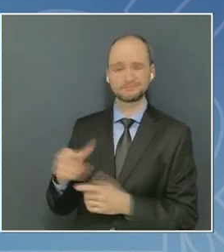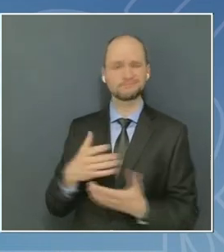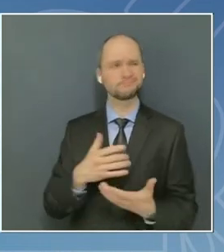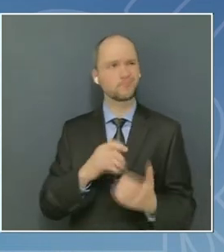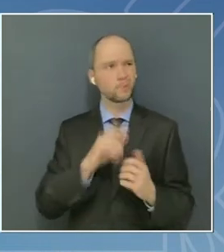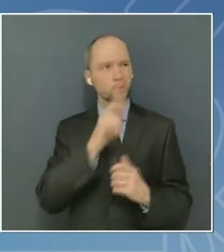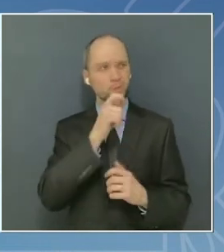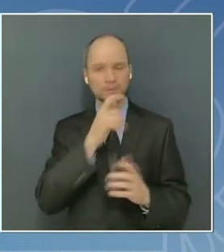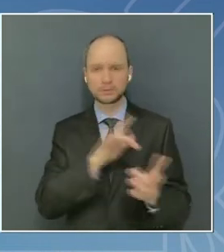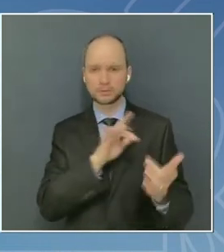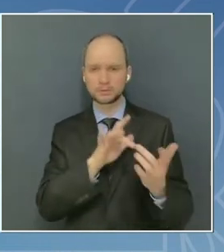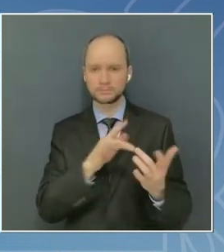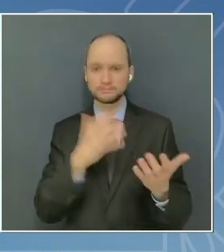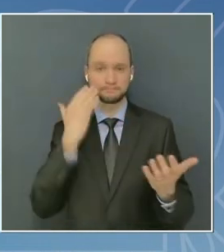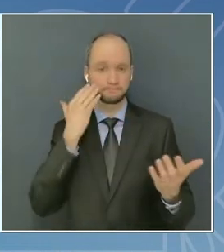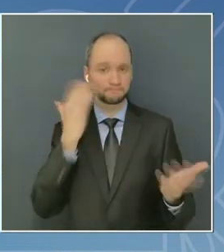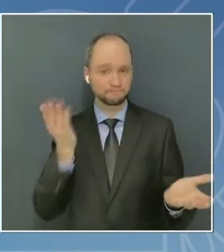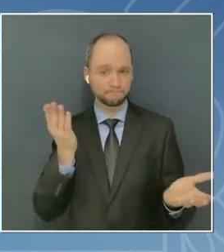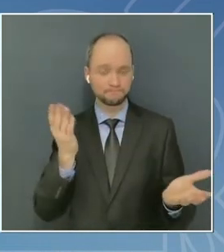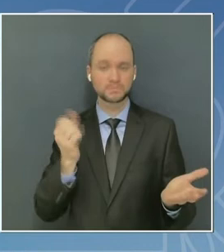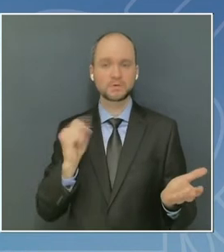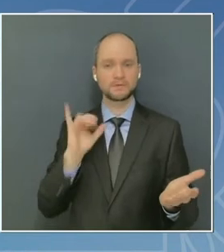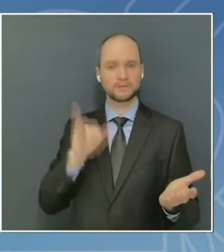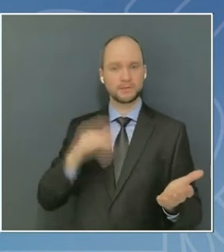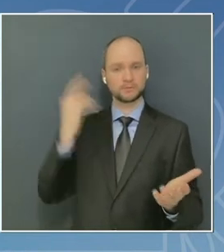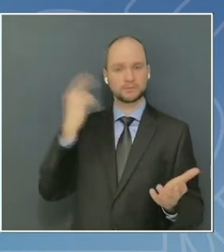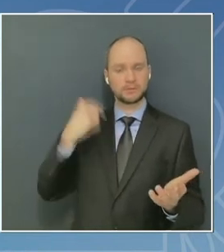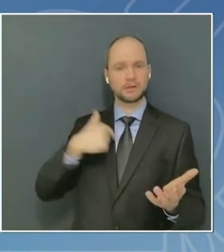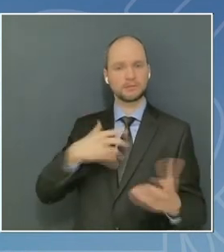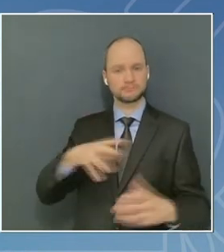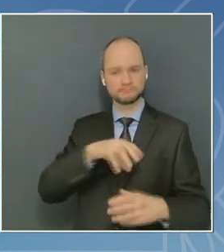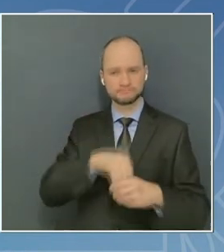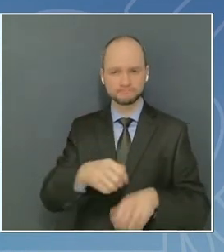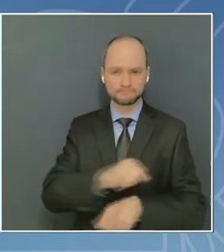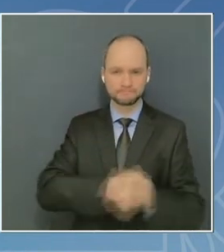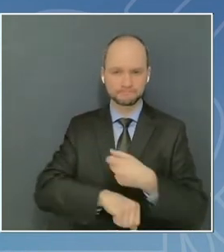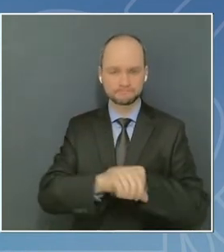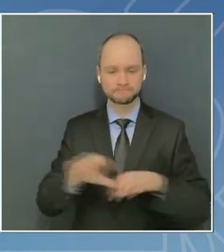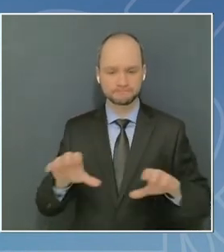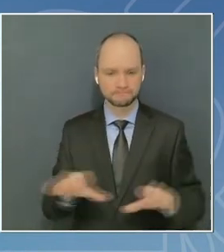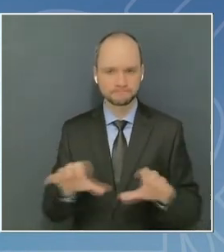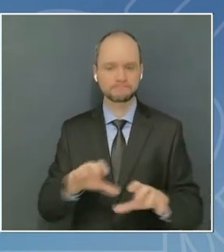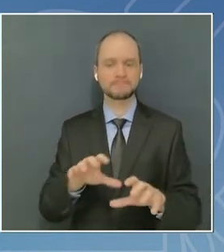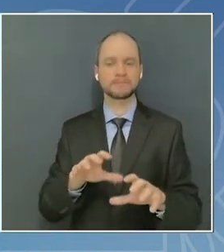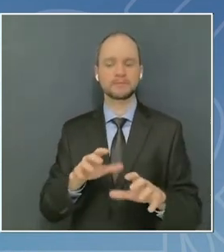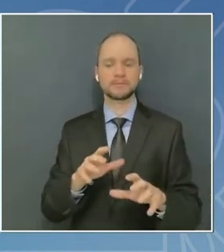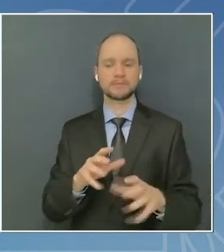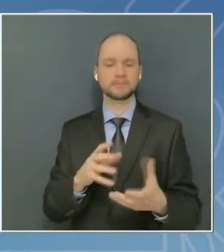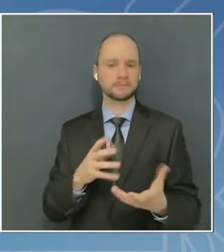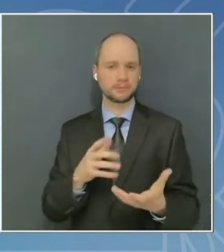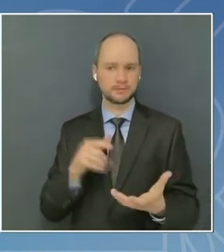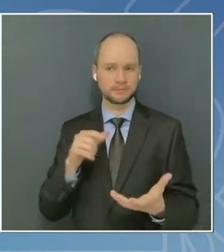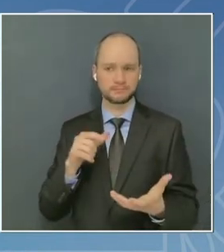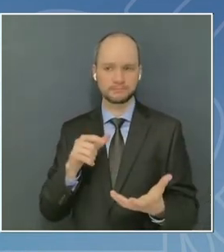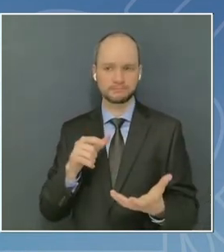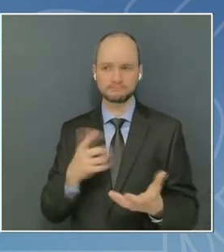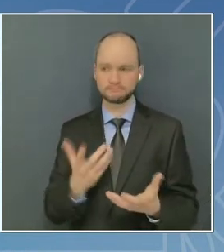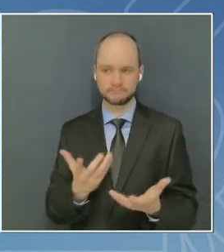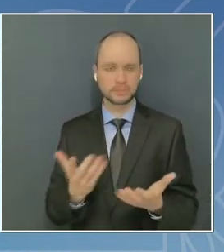very active in participating in numerous, I would say that